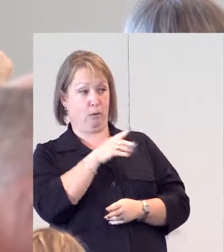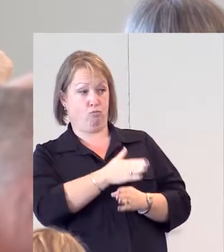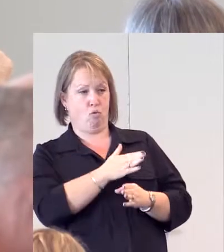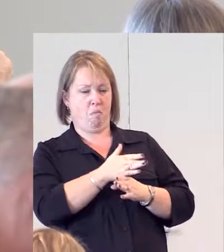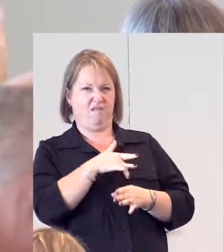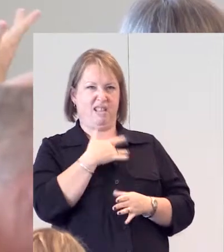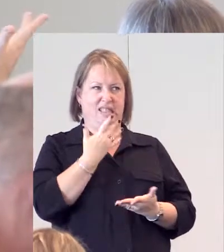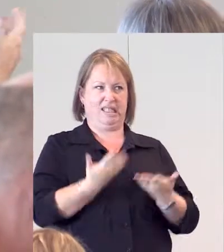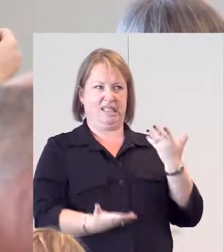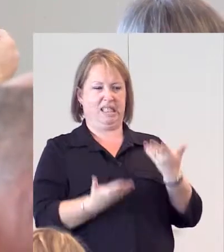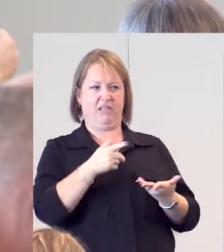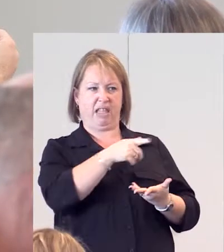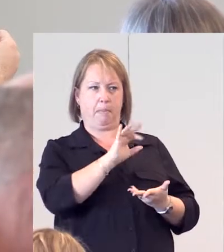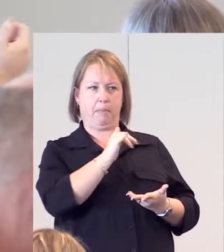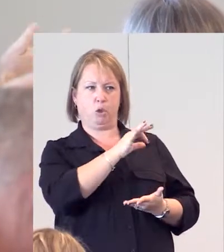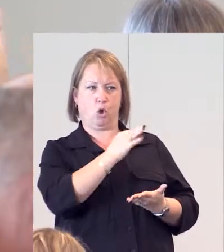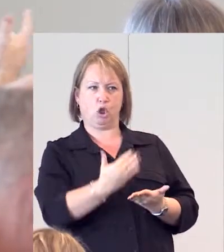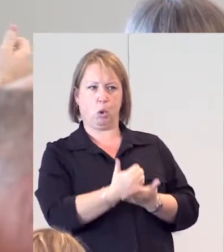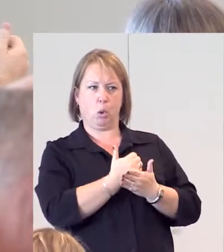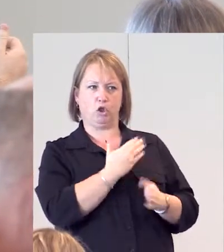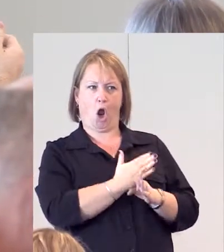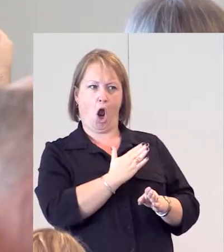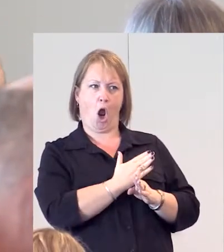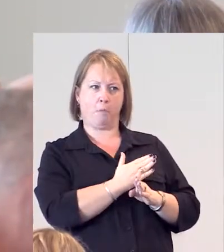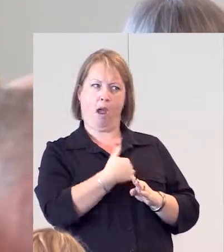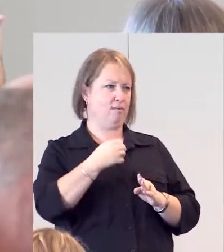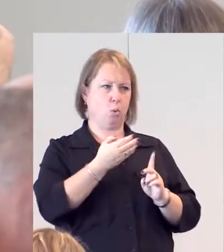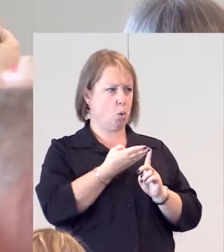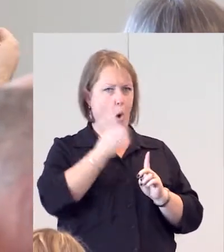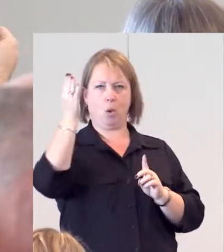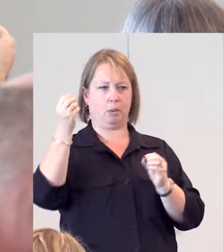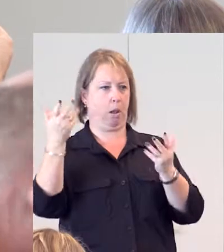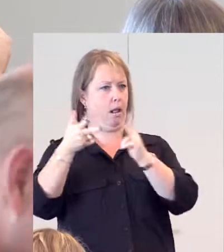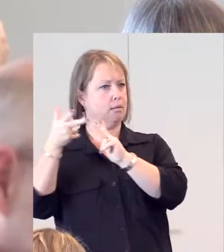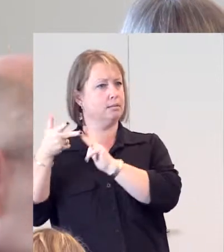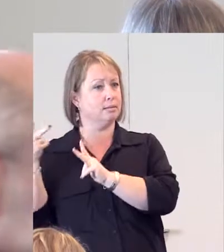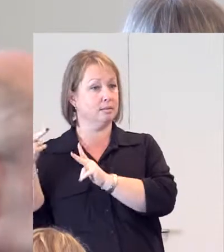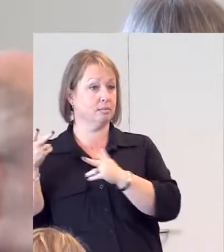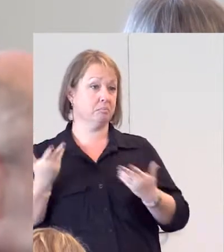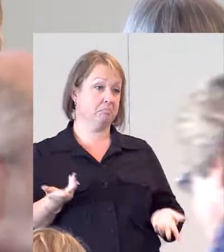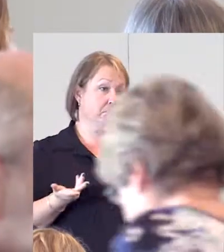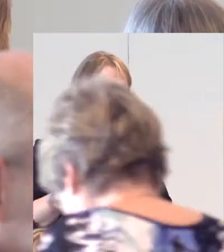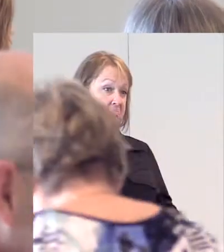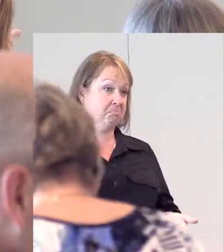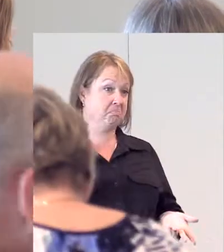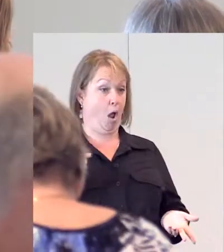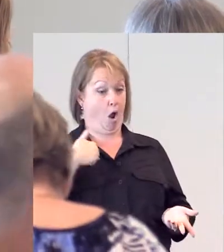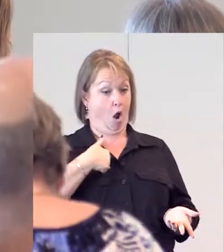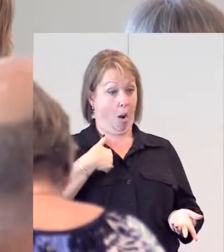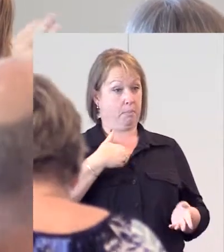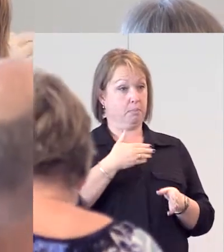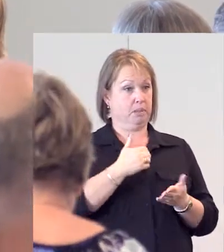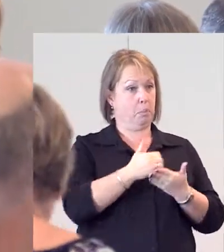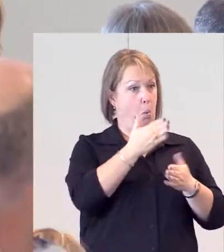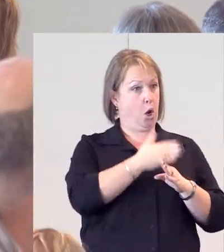secure work there, you know, job there in my future, so I'll go somewhere else, is what I'm thinking. And I'm at a support worker level myself, so